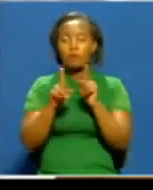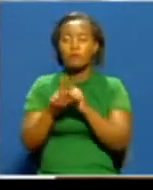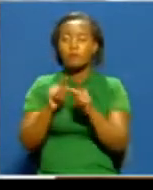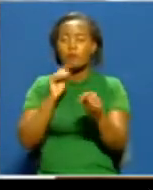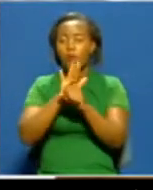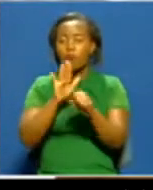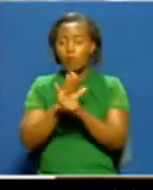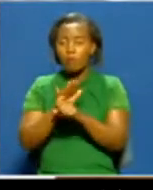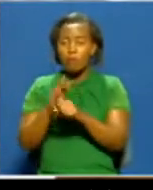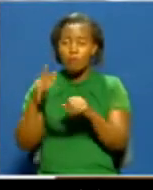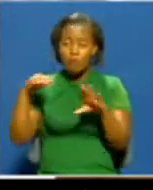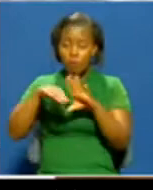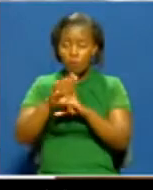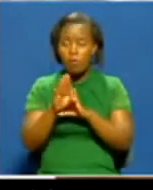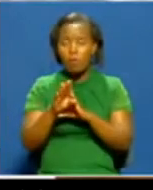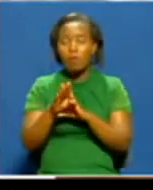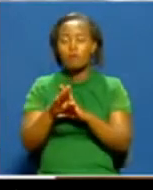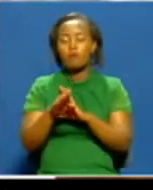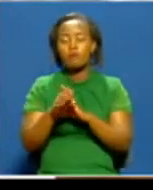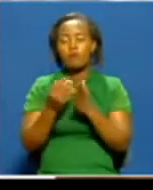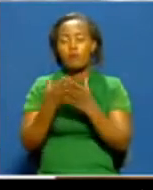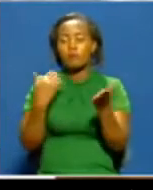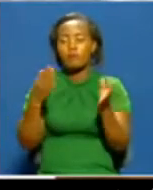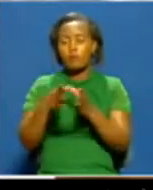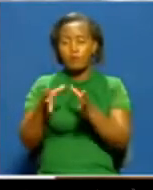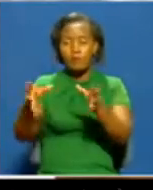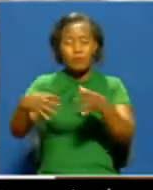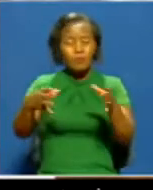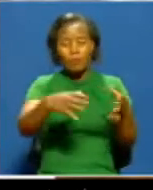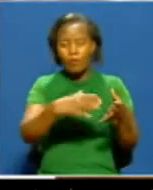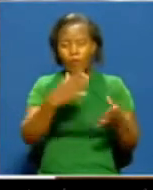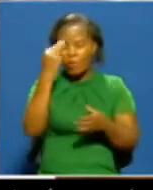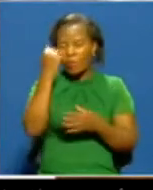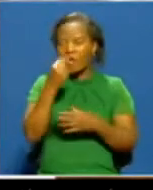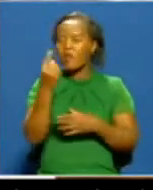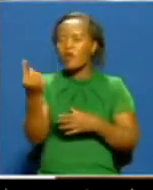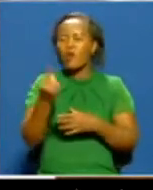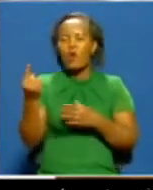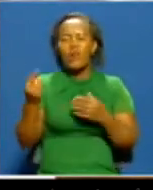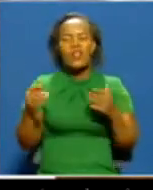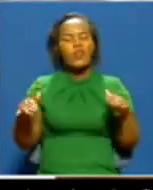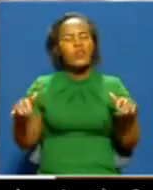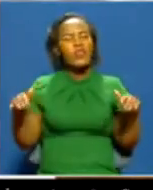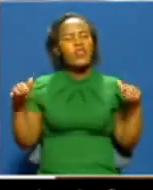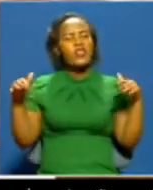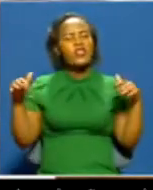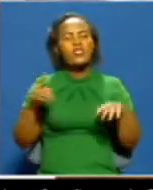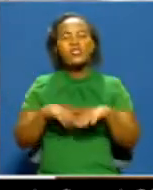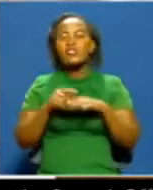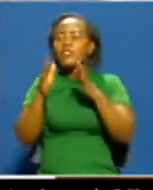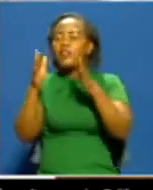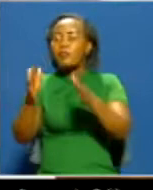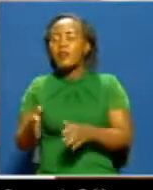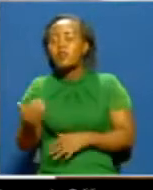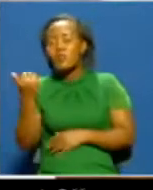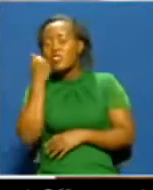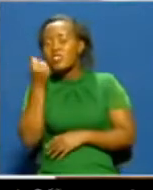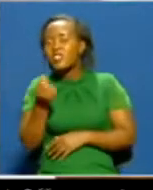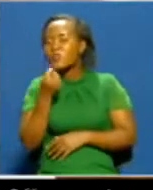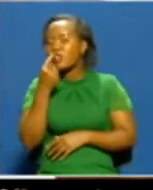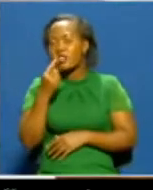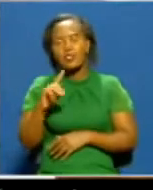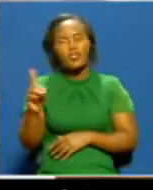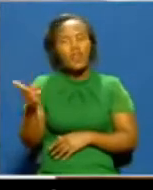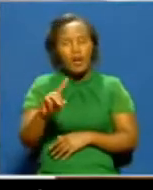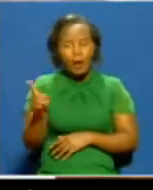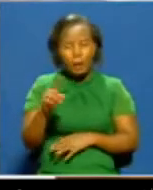go to the communities, so that we don't just wait until a person is sick in order to treat them. Had you gone to